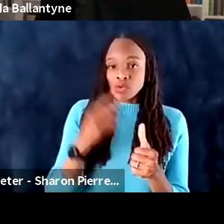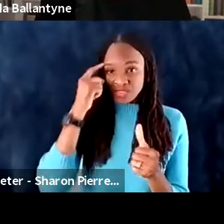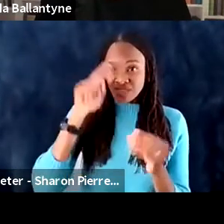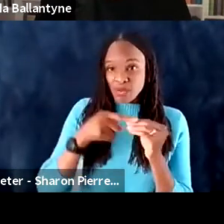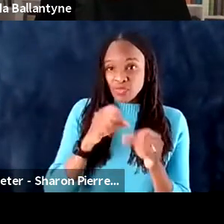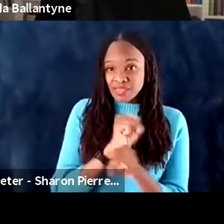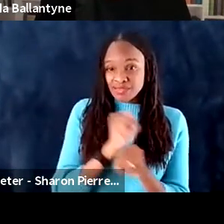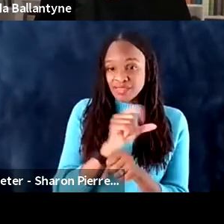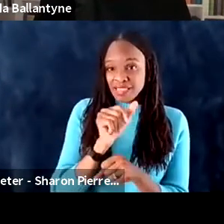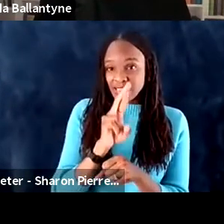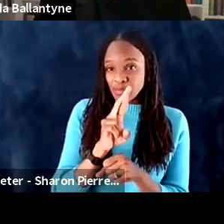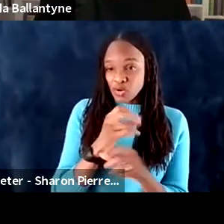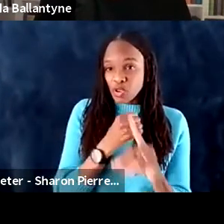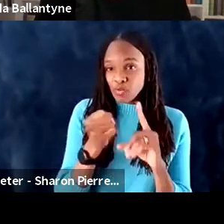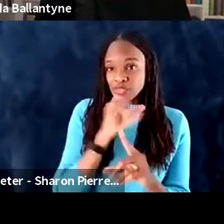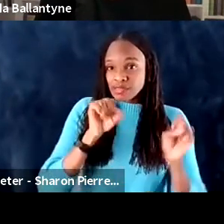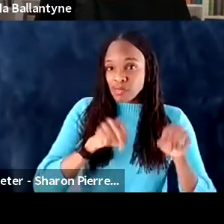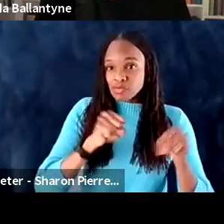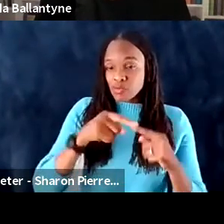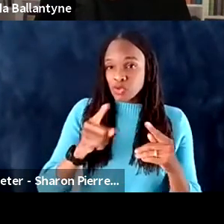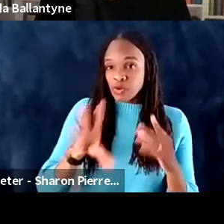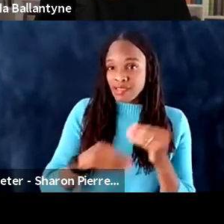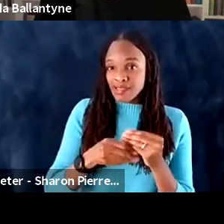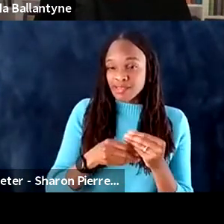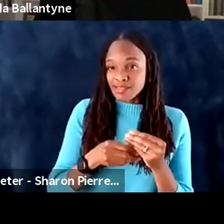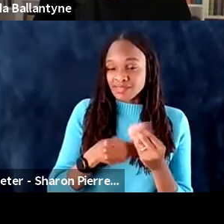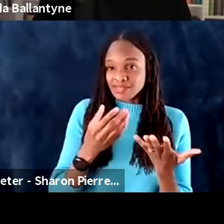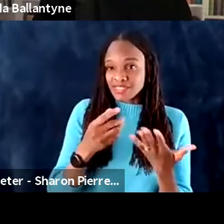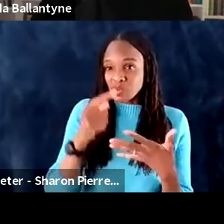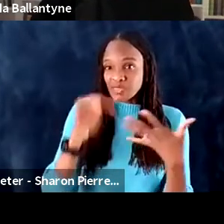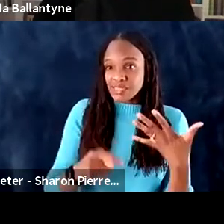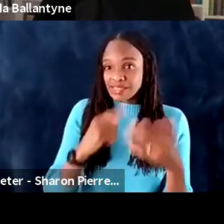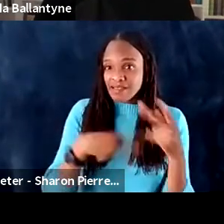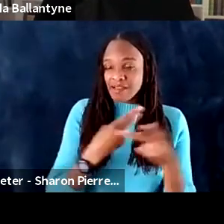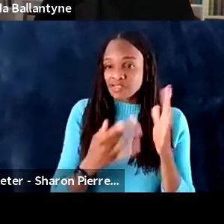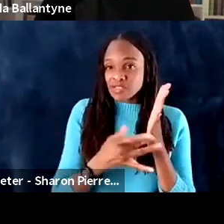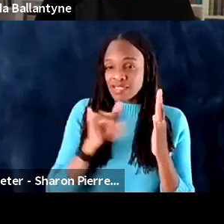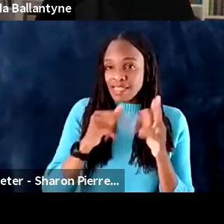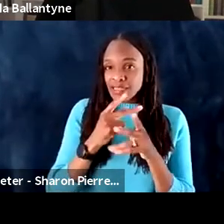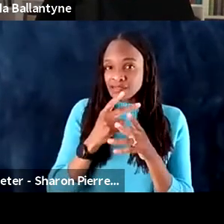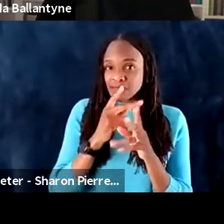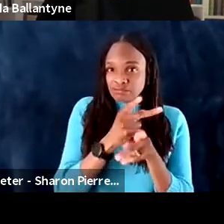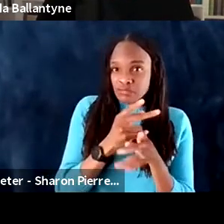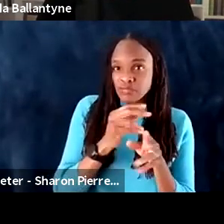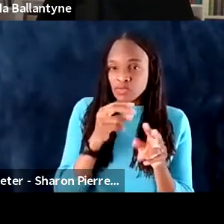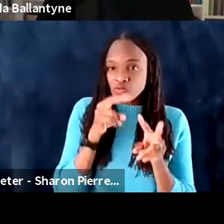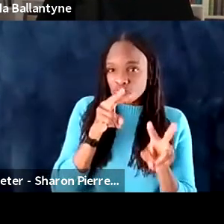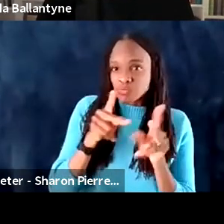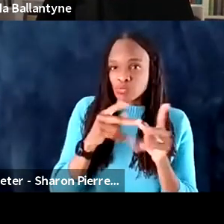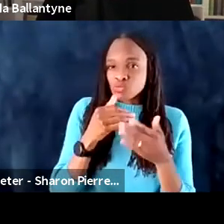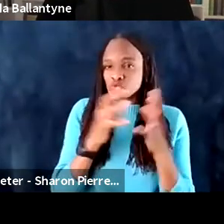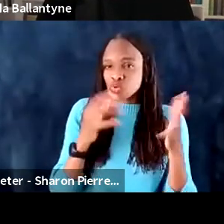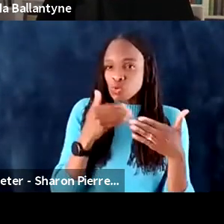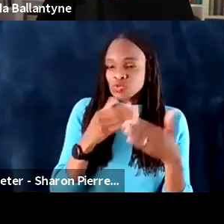possible when you are implementing these kinds of technologies that monitor people so closely, and then also